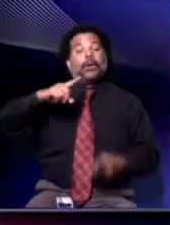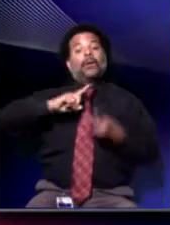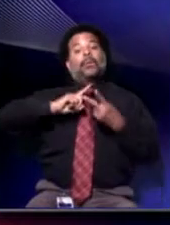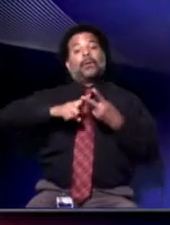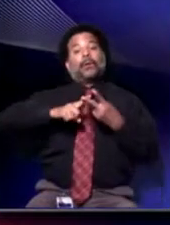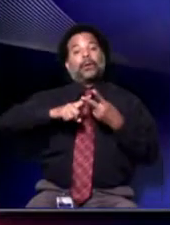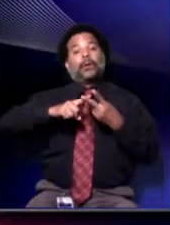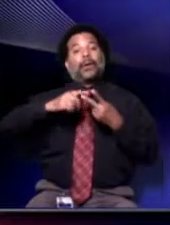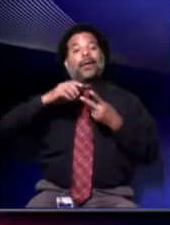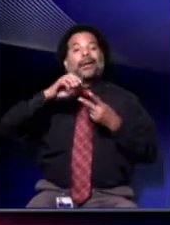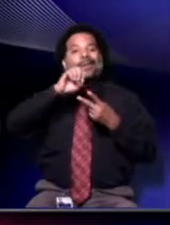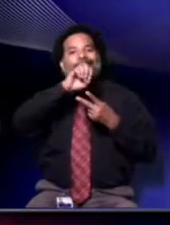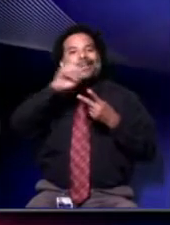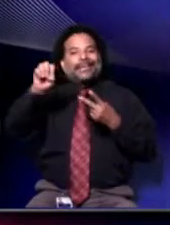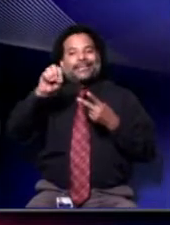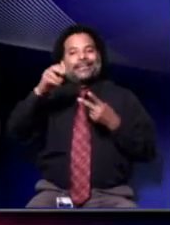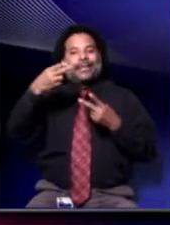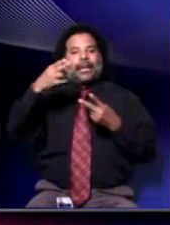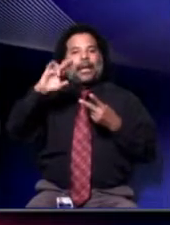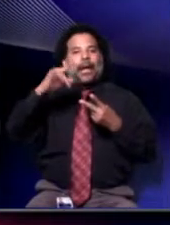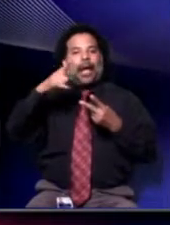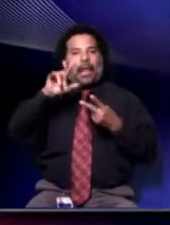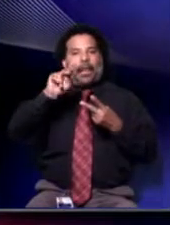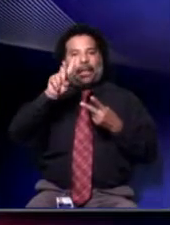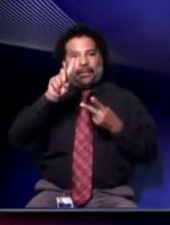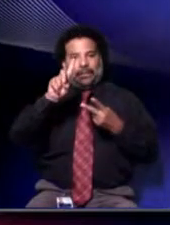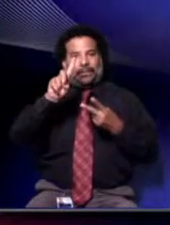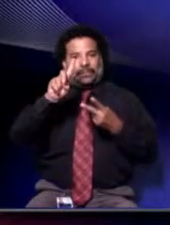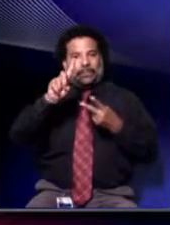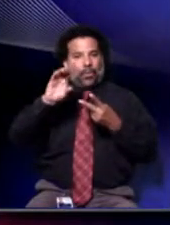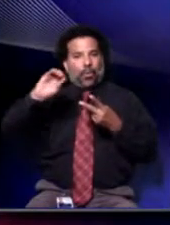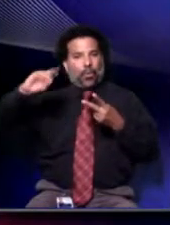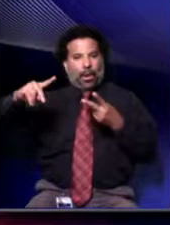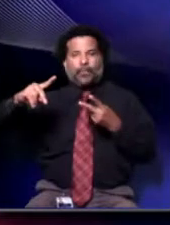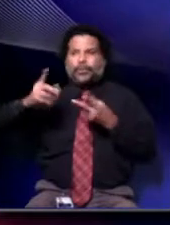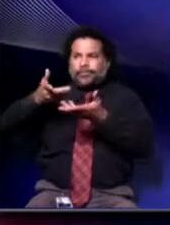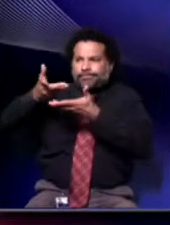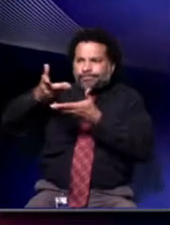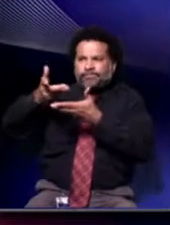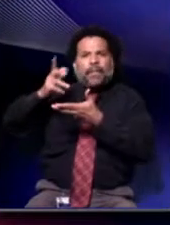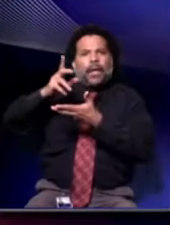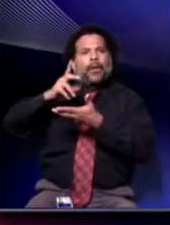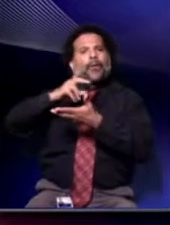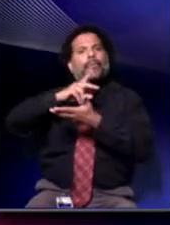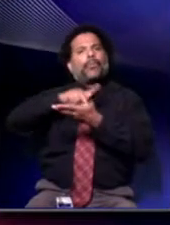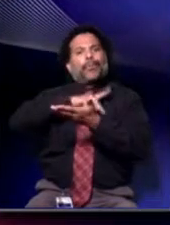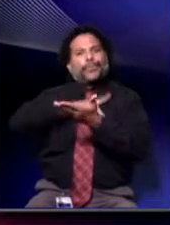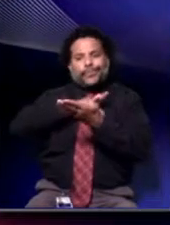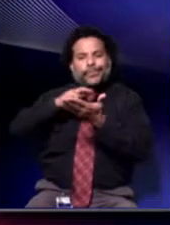the Eastern Highlands Cooperative, to work with the directors on their personal administrator appraisal